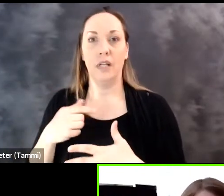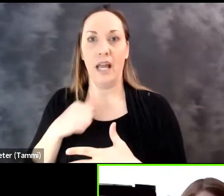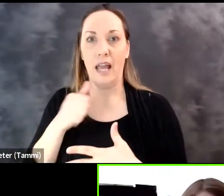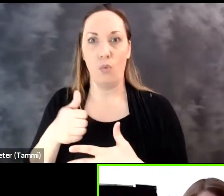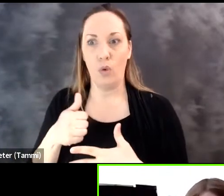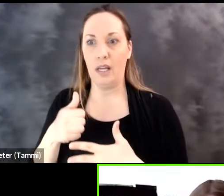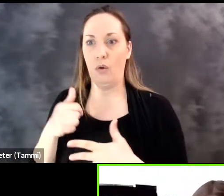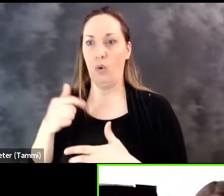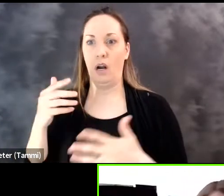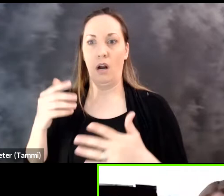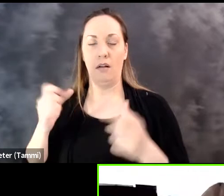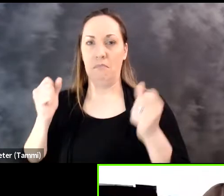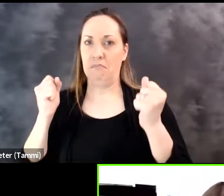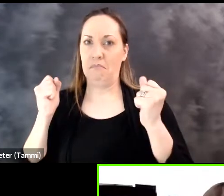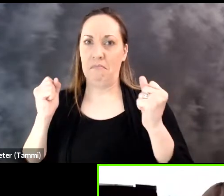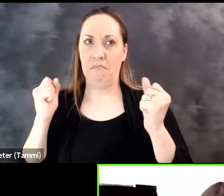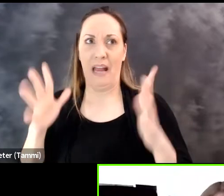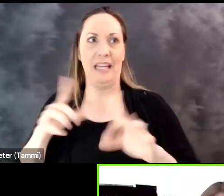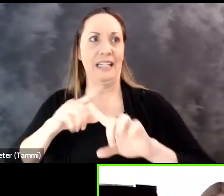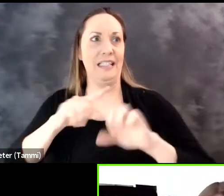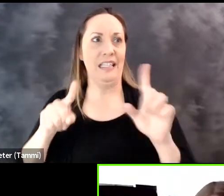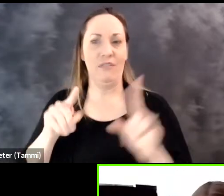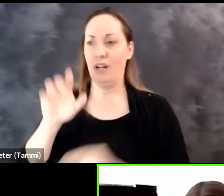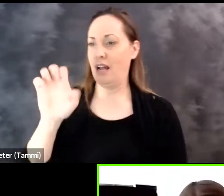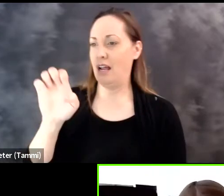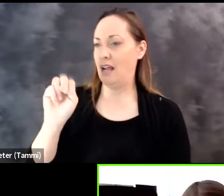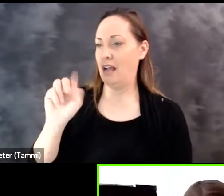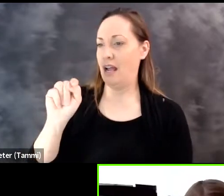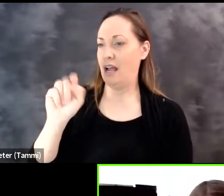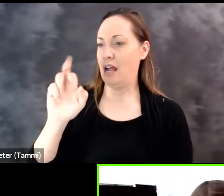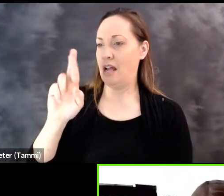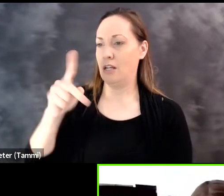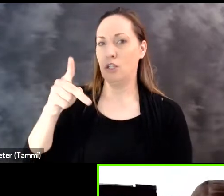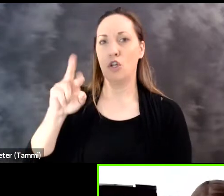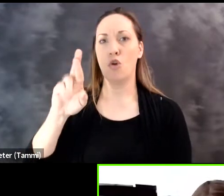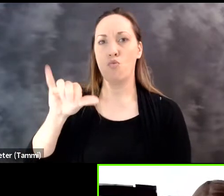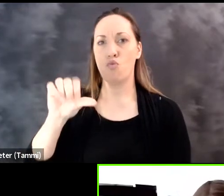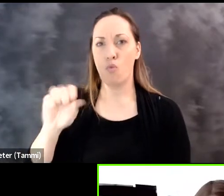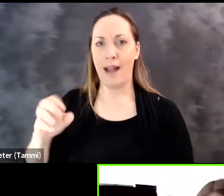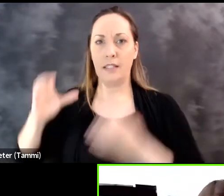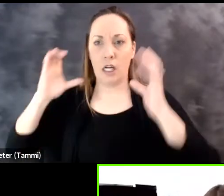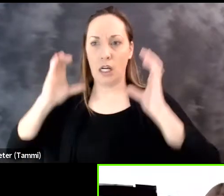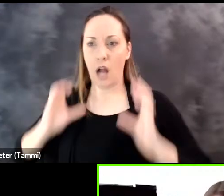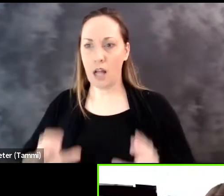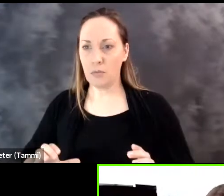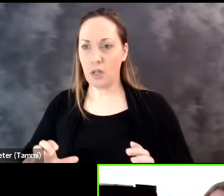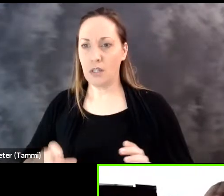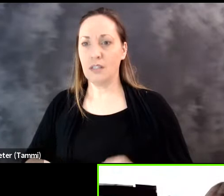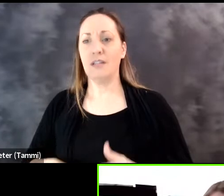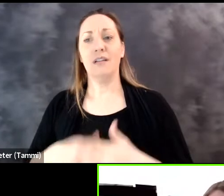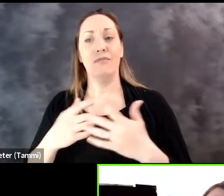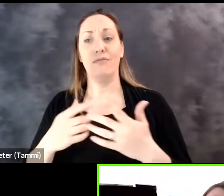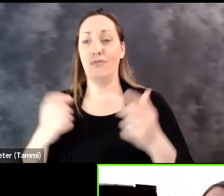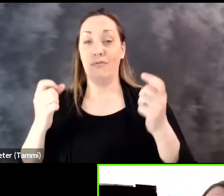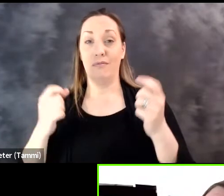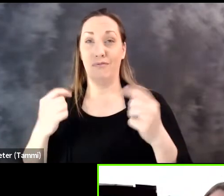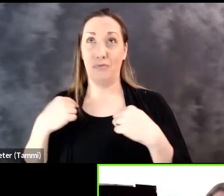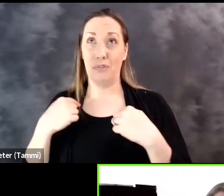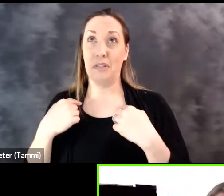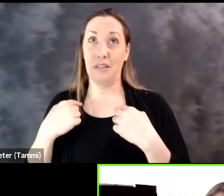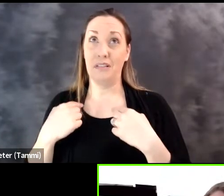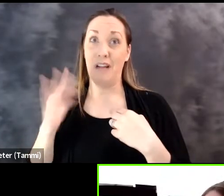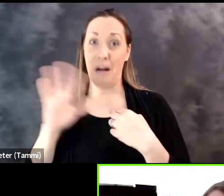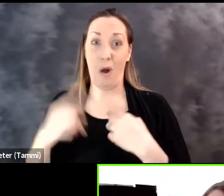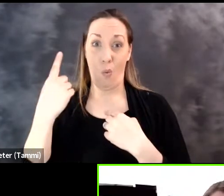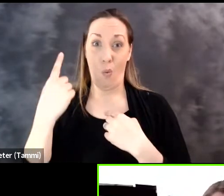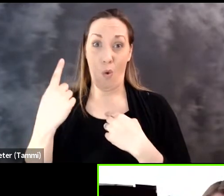300% of volume from enterprise customers and a pretty heavy tick from consumers for a year now. And most